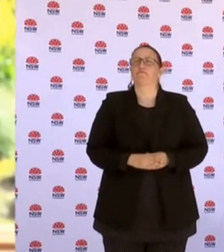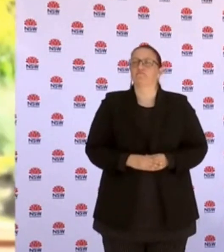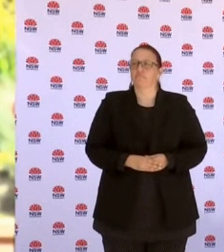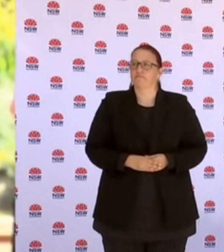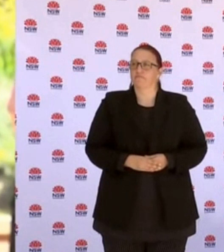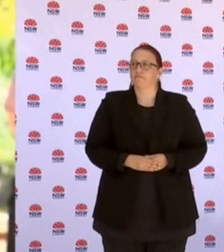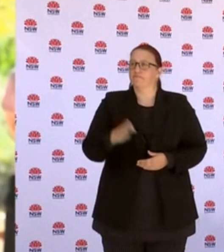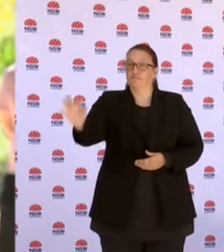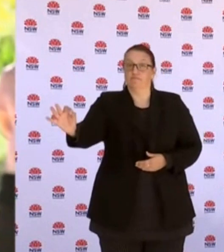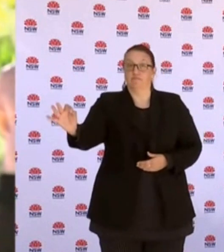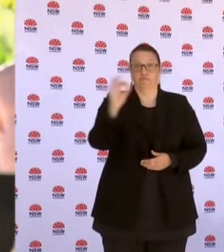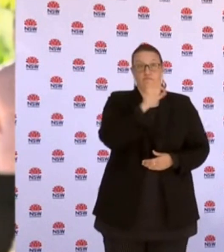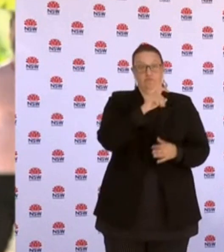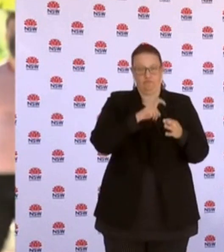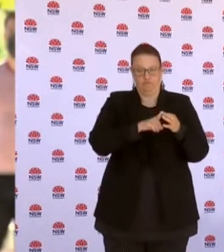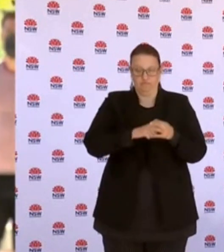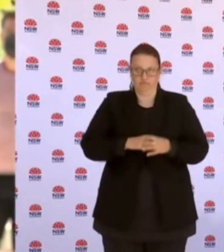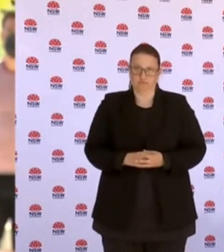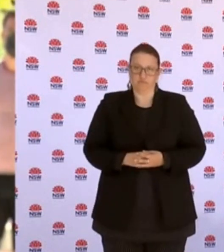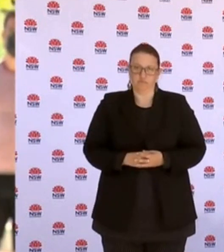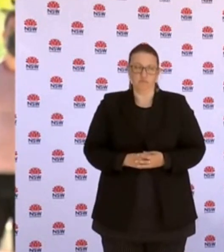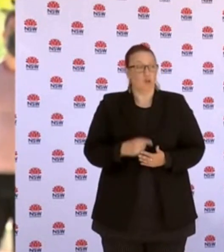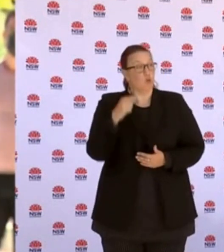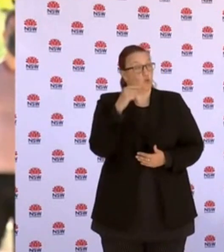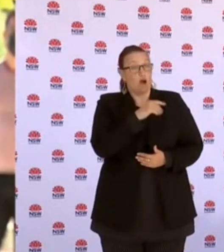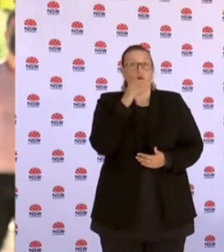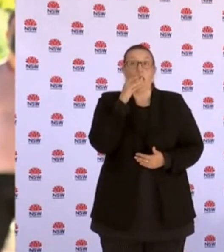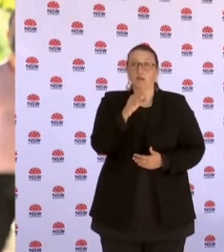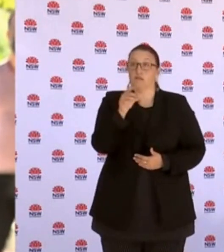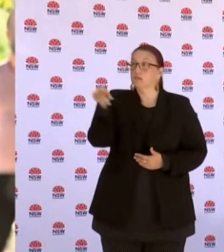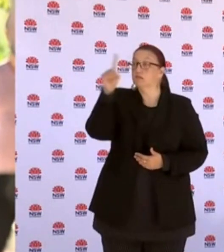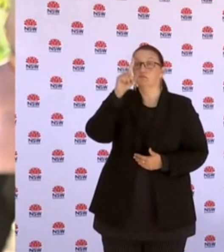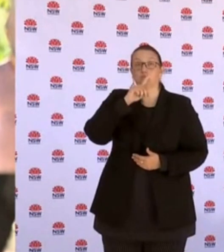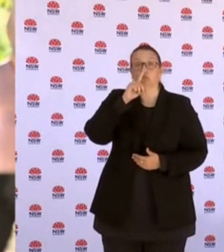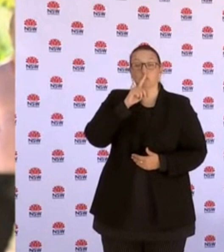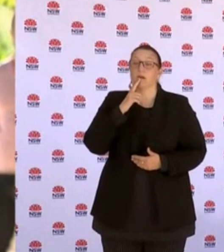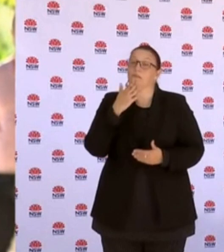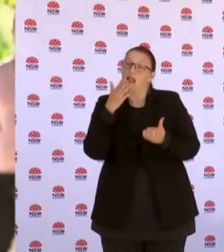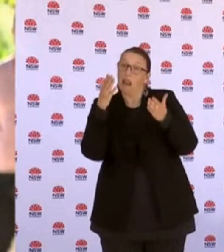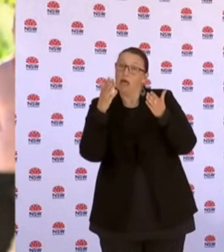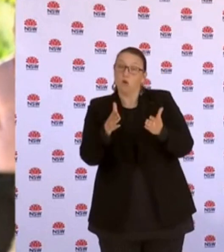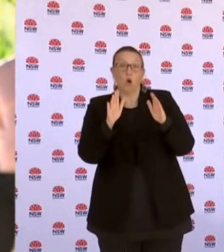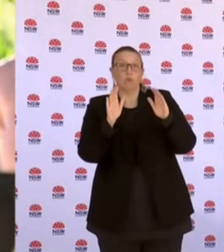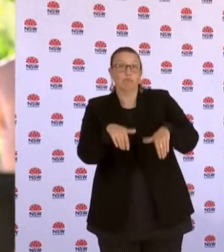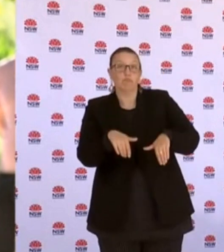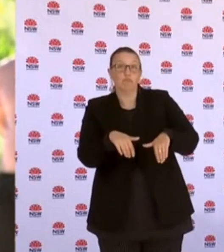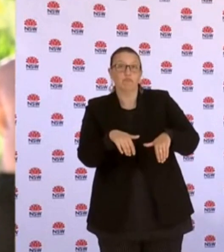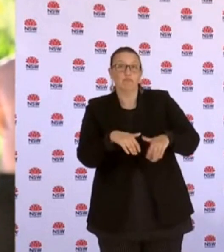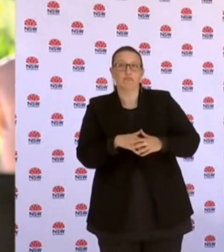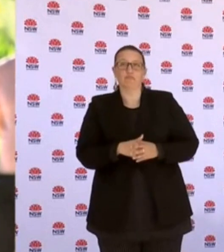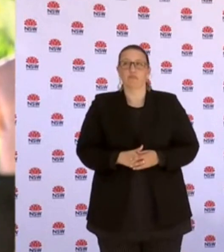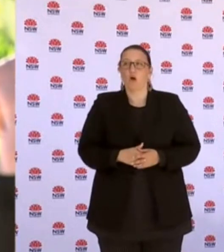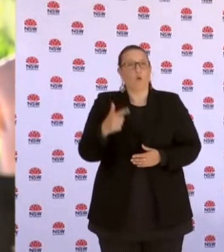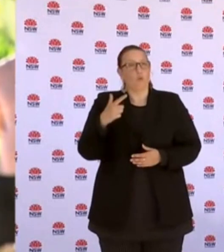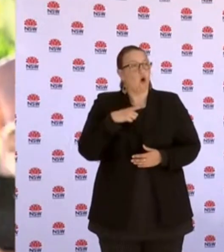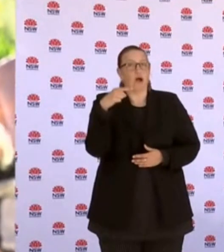of employers to allow staff to stay at home in order to halt mobility. Why won't you set an example by ceasing work on